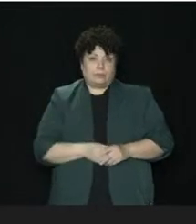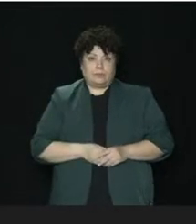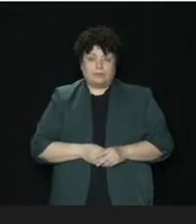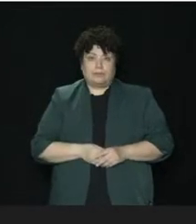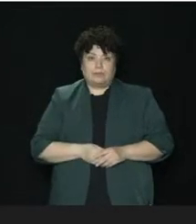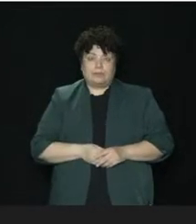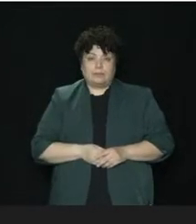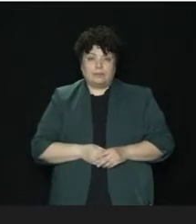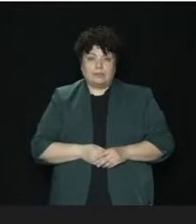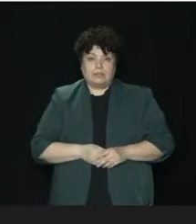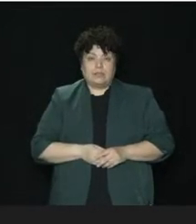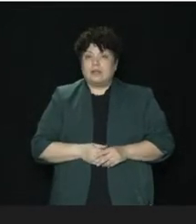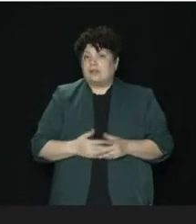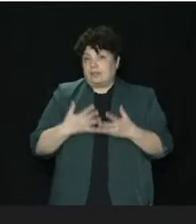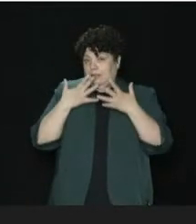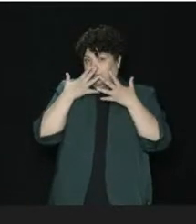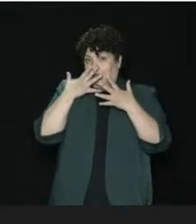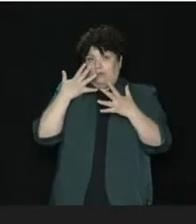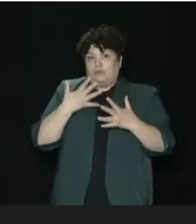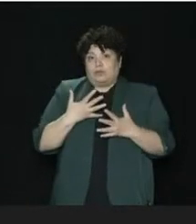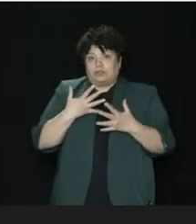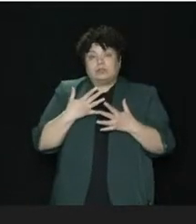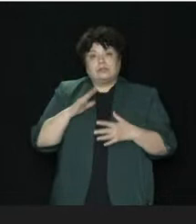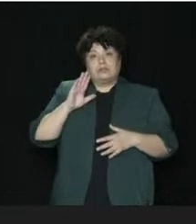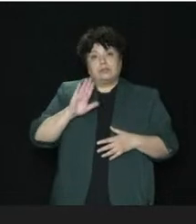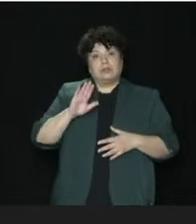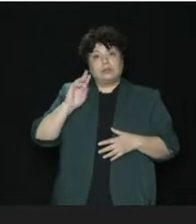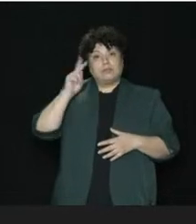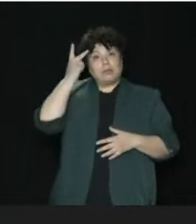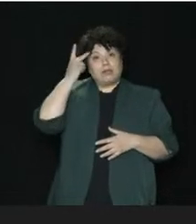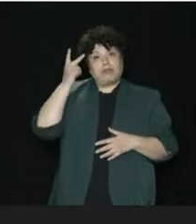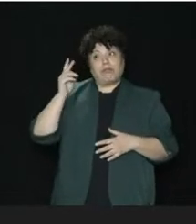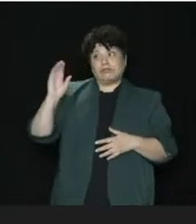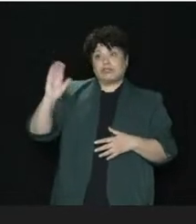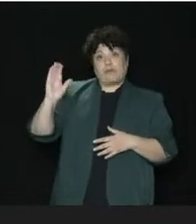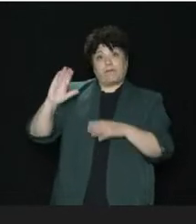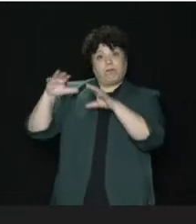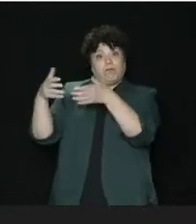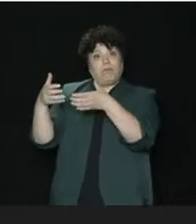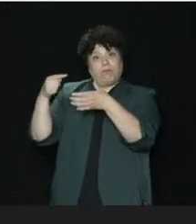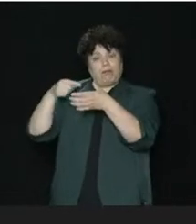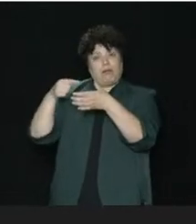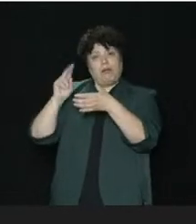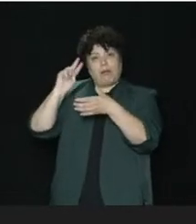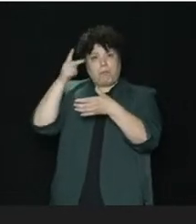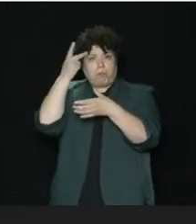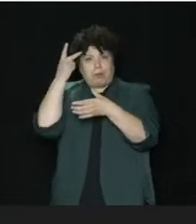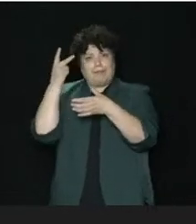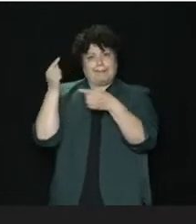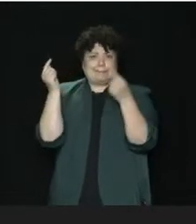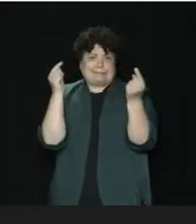I think it's so unfortunate to see the Conservative Party playing political games with this issue.